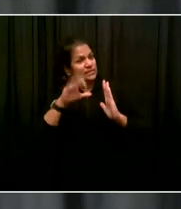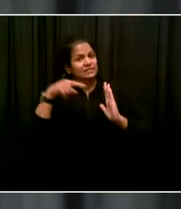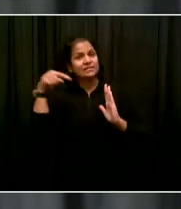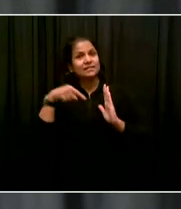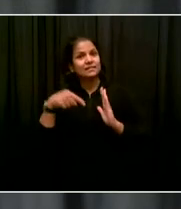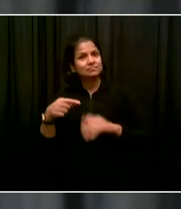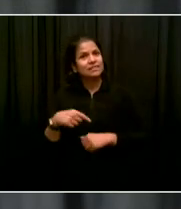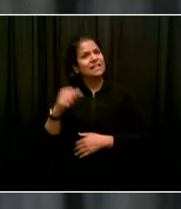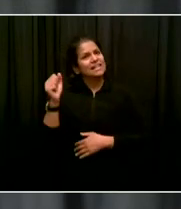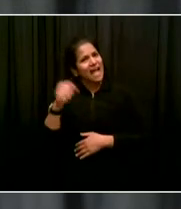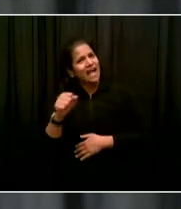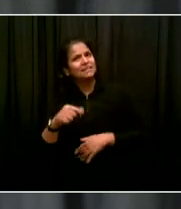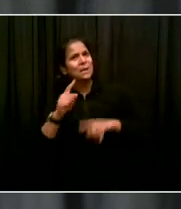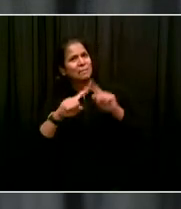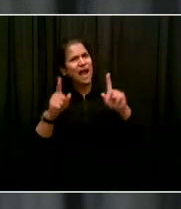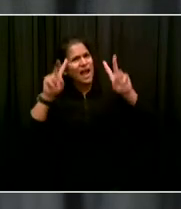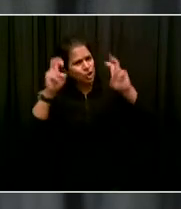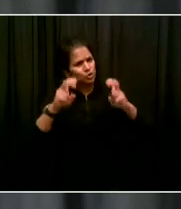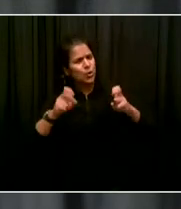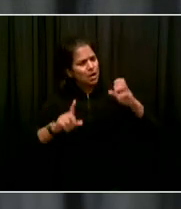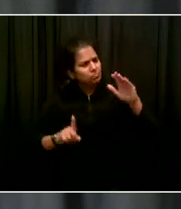you know, you passed the baton